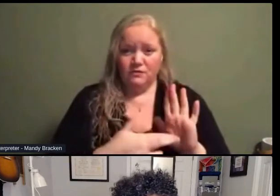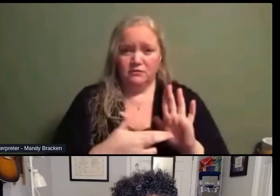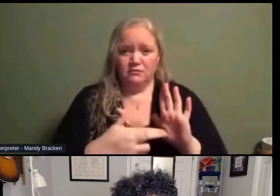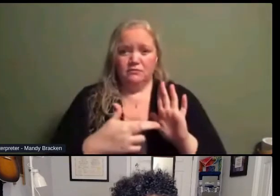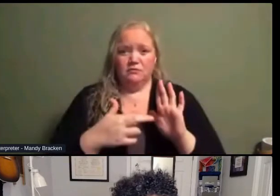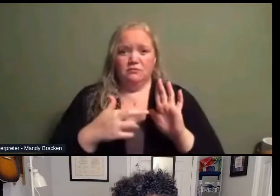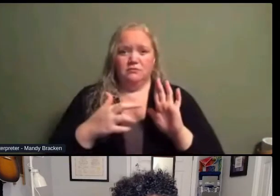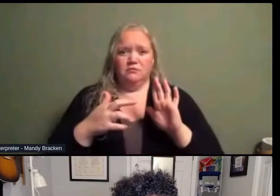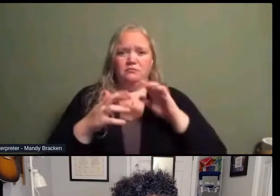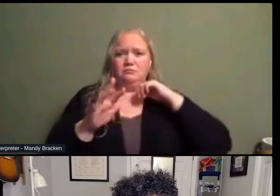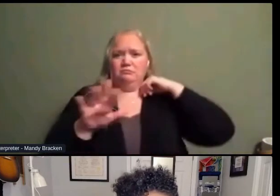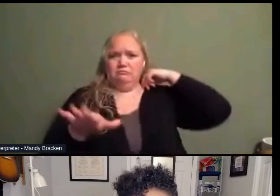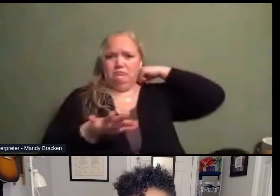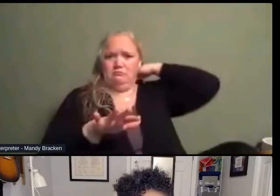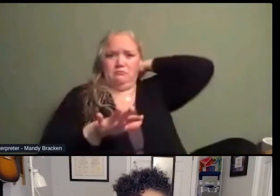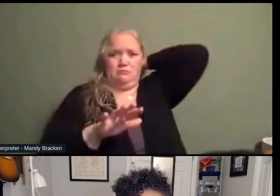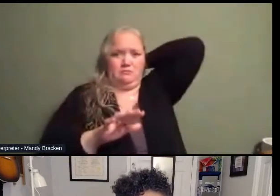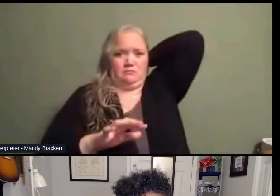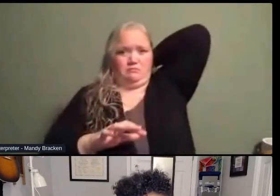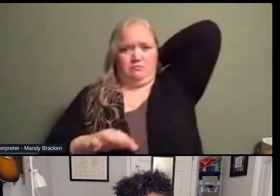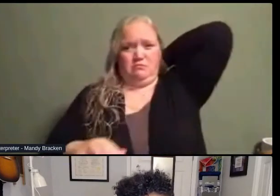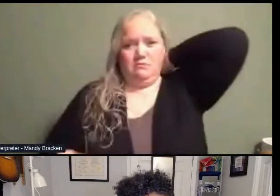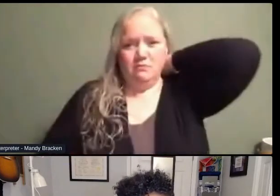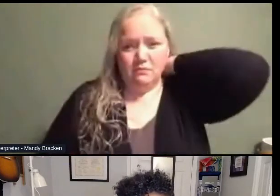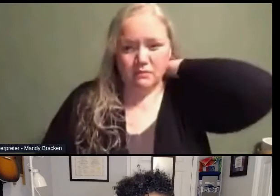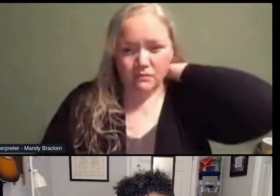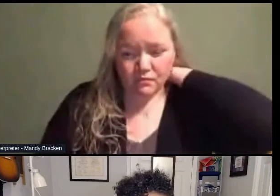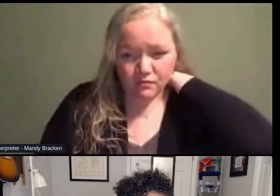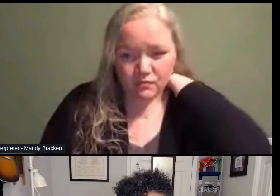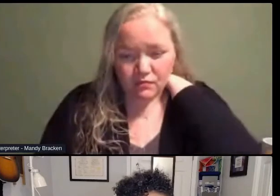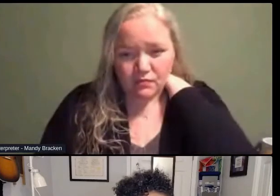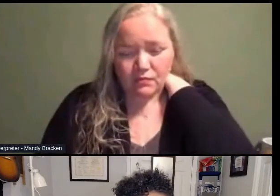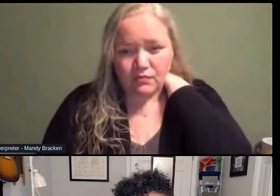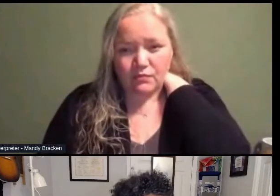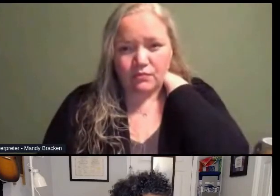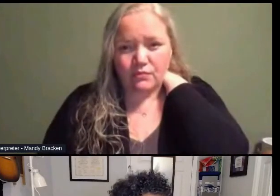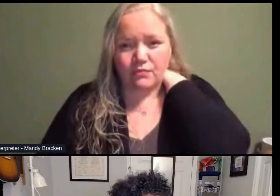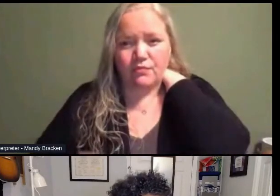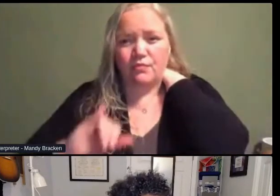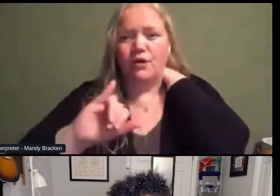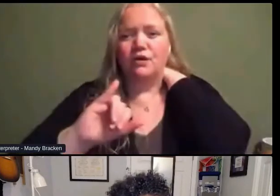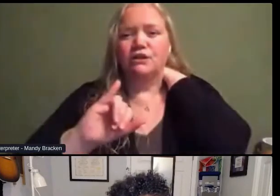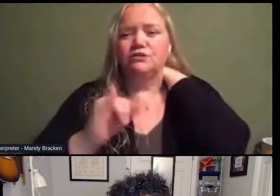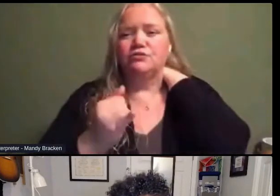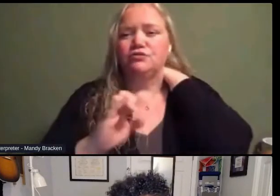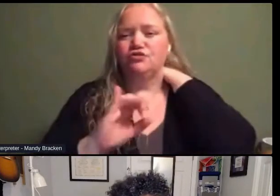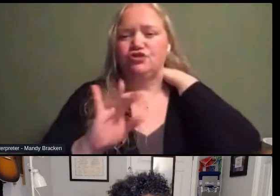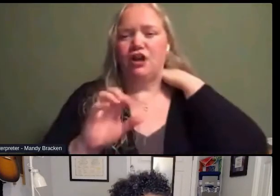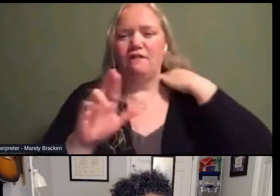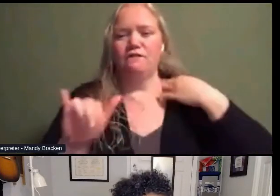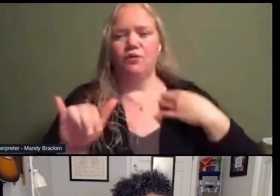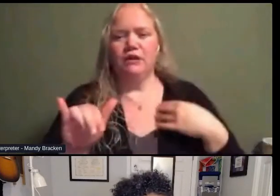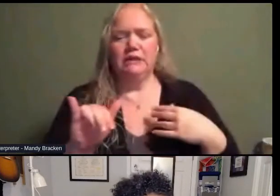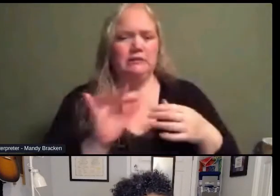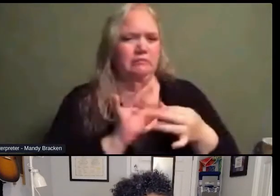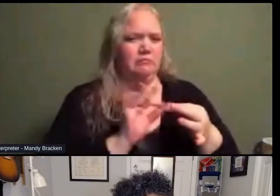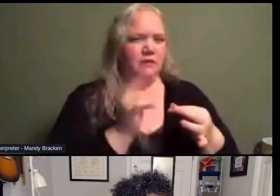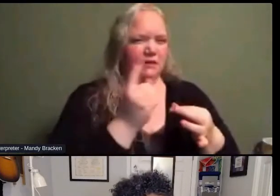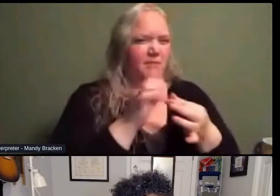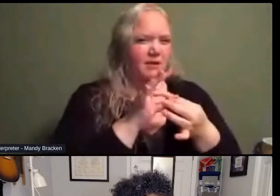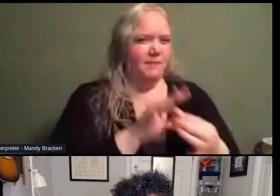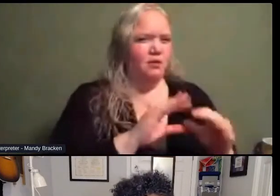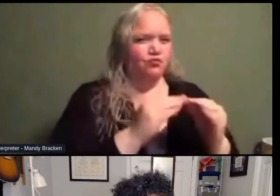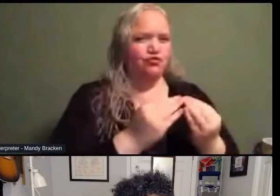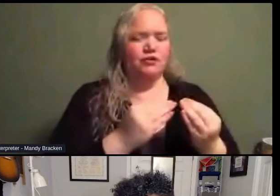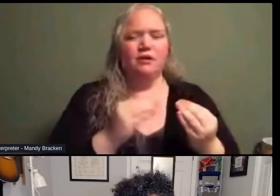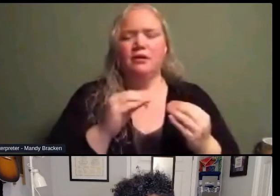Okay. I'm not with an organization, but if I could just say 2 things, Rabbi Lawson. First, Elana, I really agree with